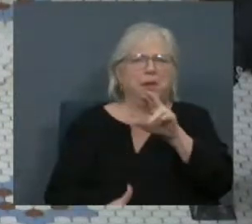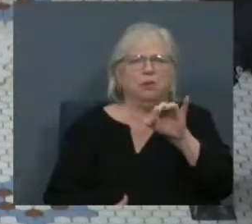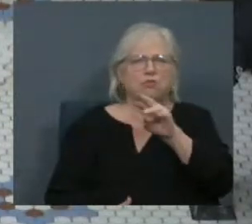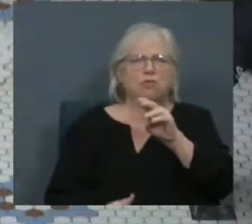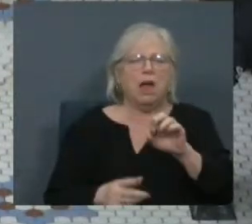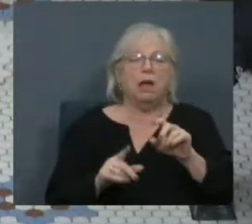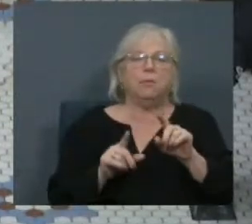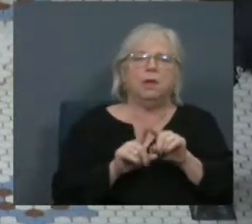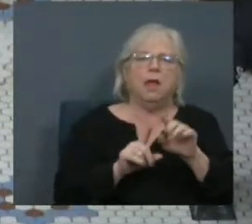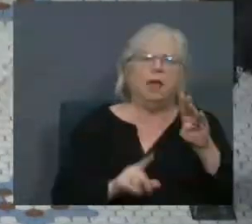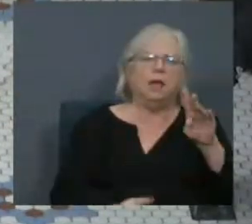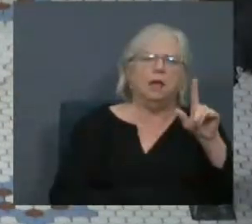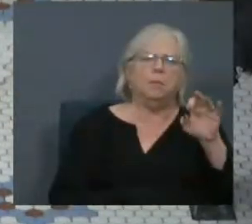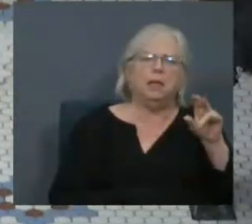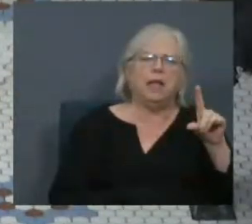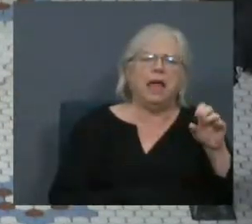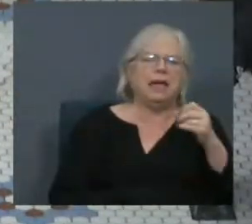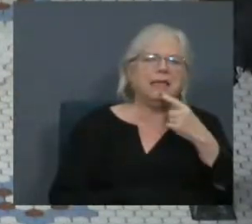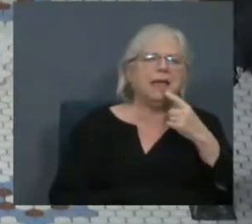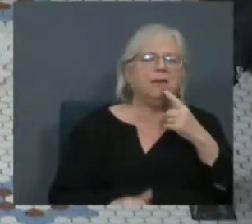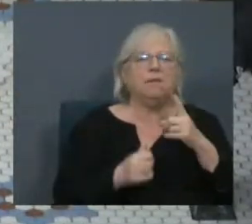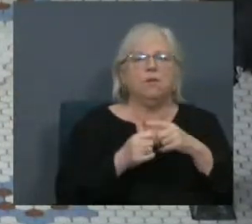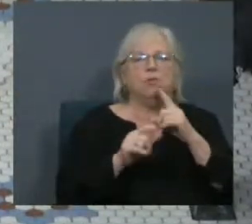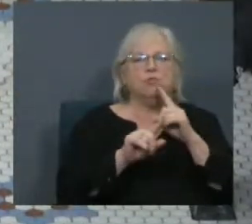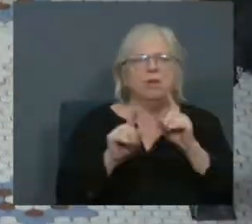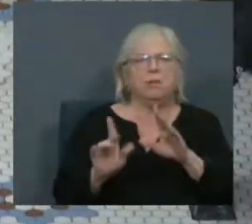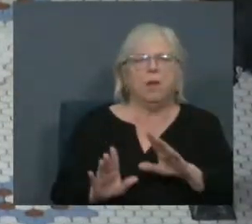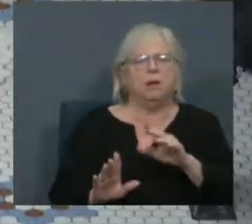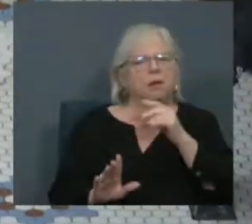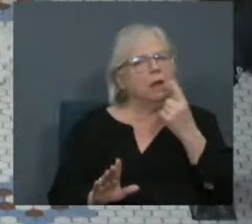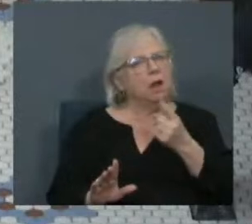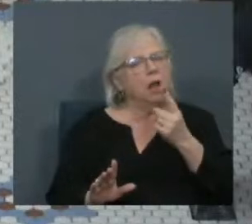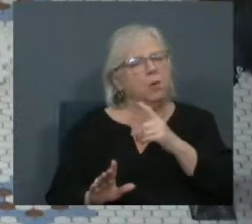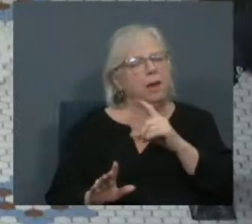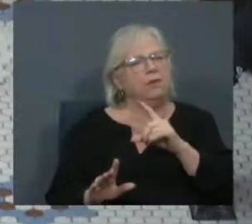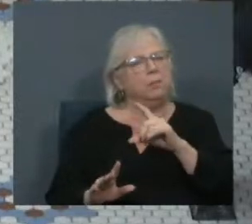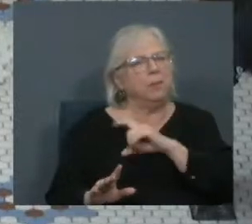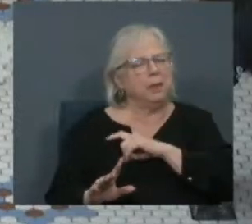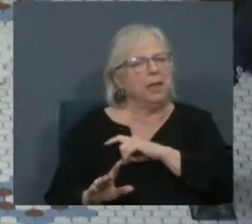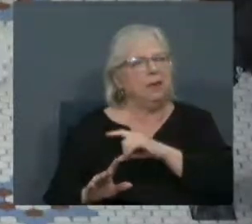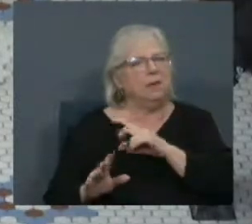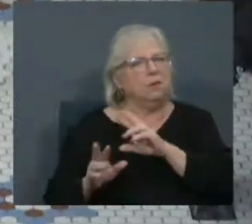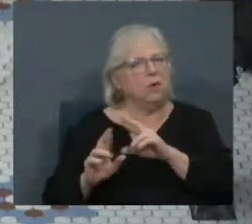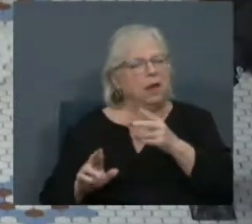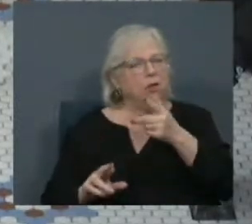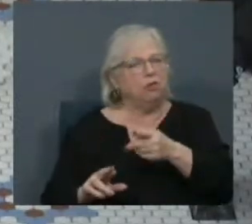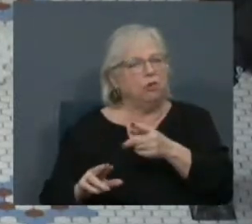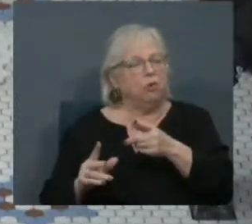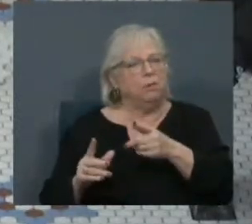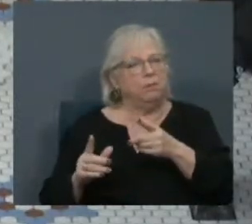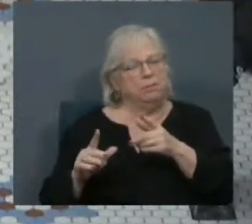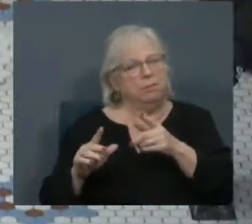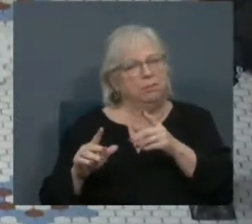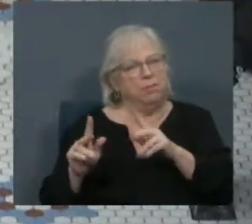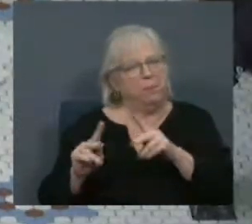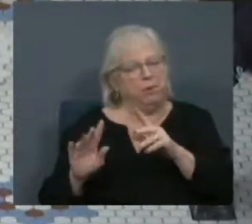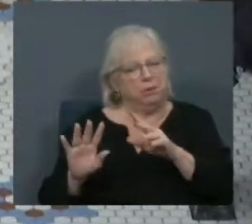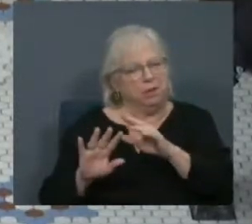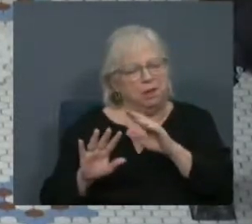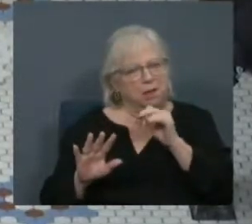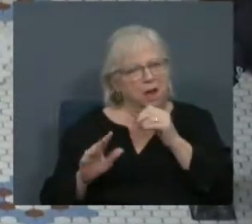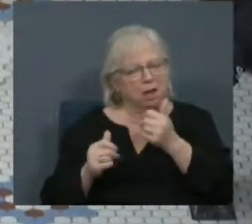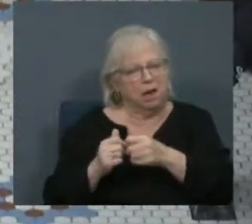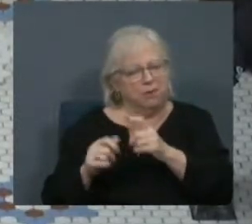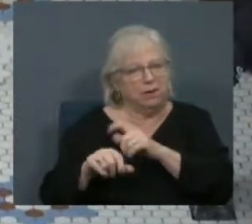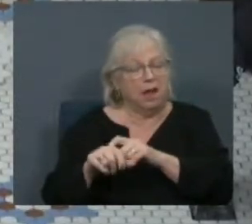says, first responders that aren't always police ready to shoot people, potentially. Not every